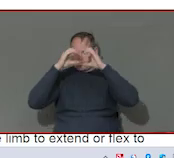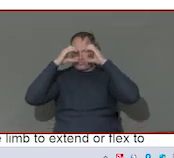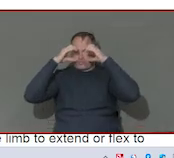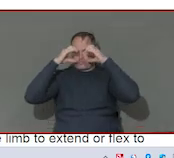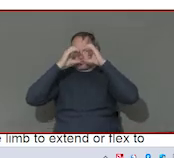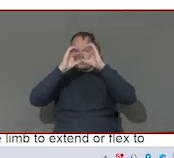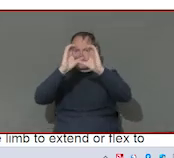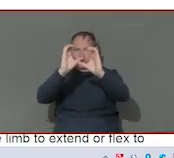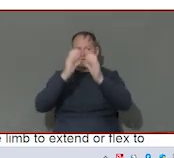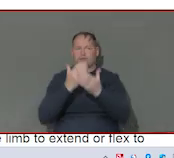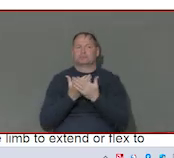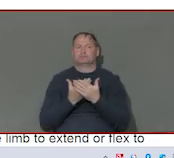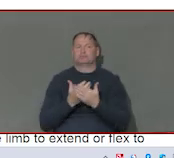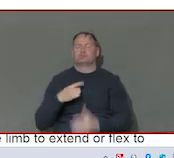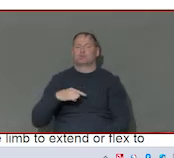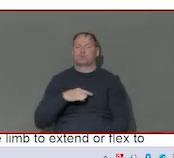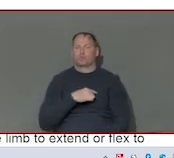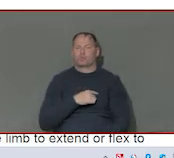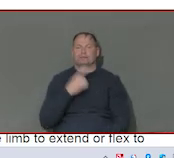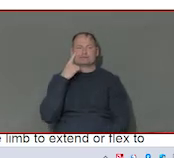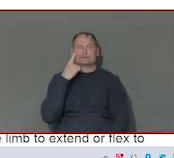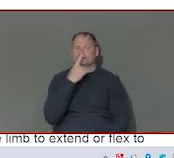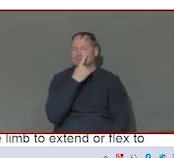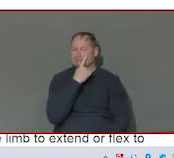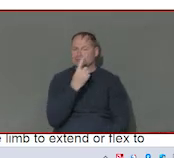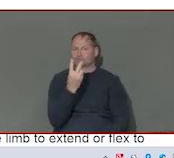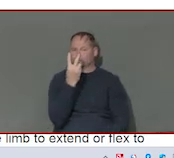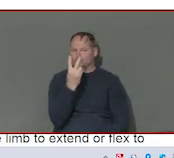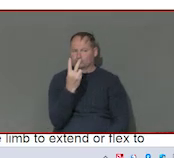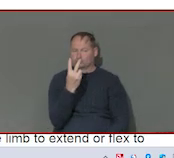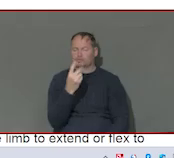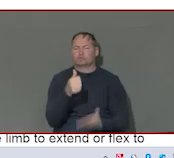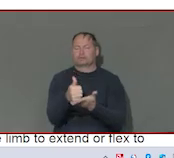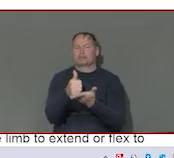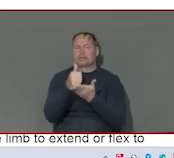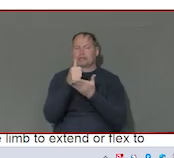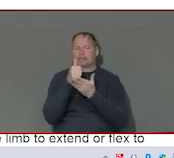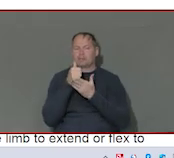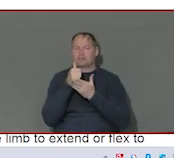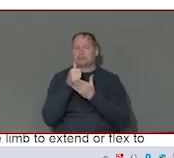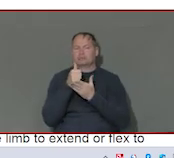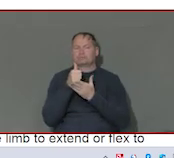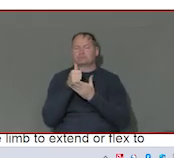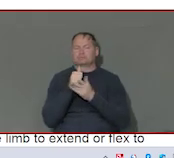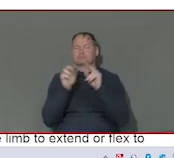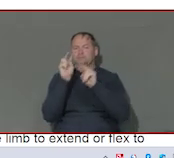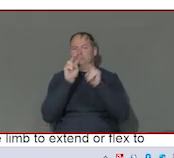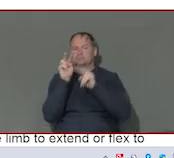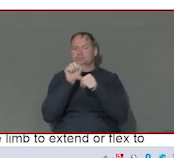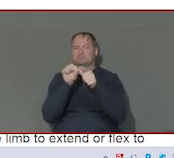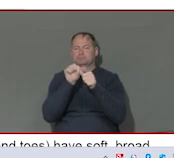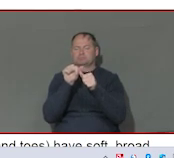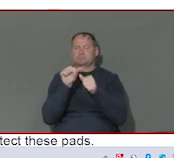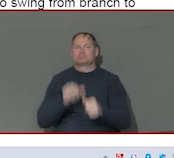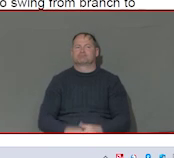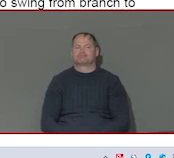we are able to see with 2 eyes, and it allows us to see the better view of the